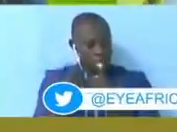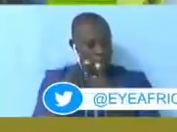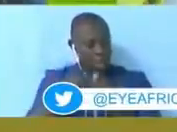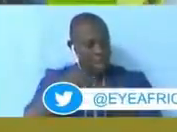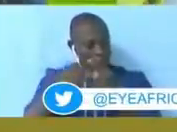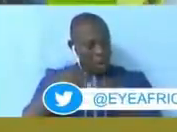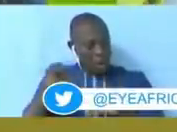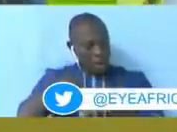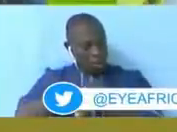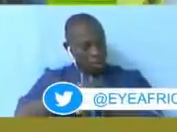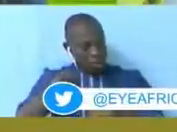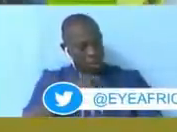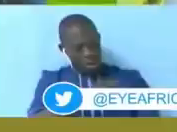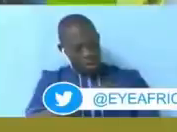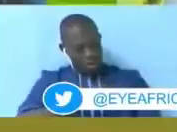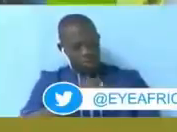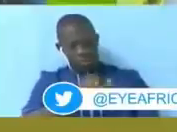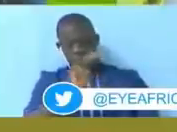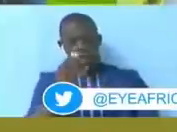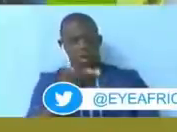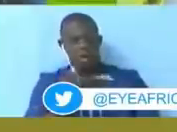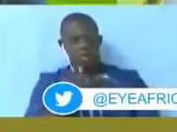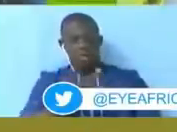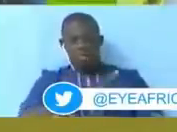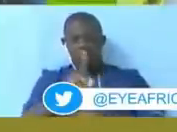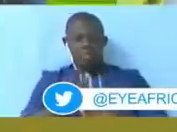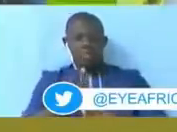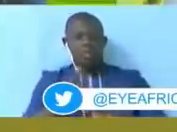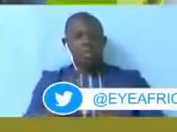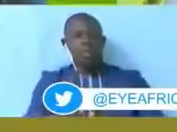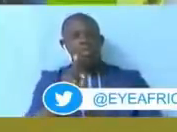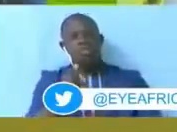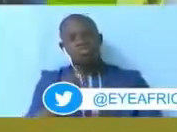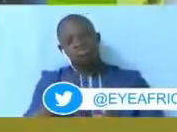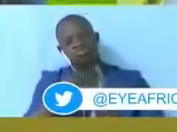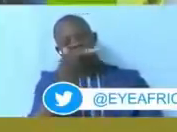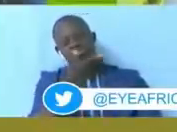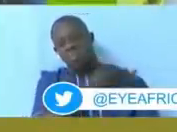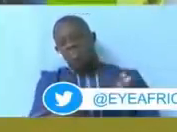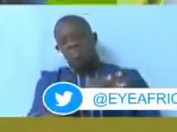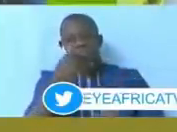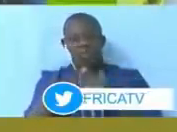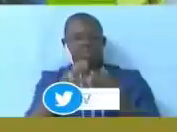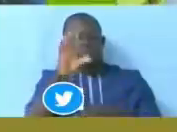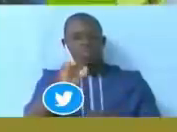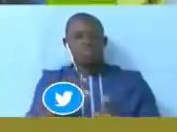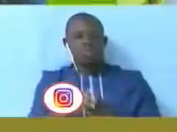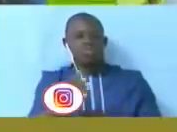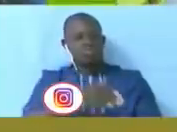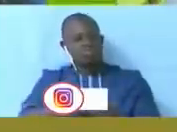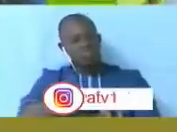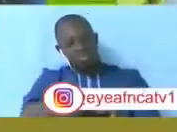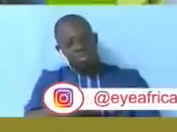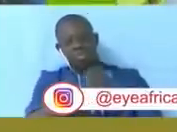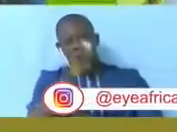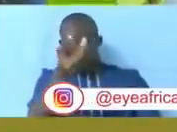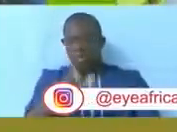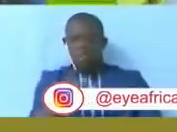Pertaining to economic crime. Menka muta fankotinya. Nonetheless, he was convicted. But onya onya inara na sorong. Even when the court does not